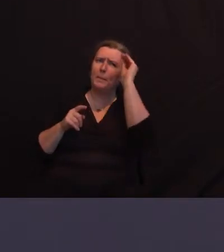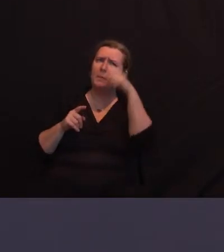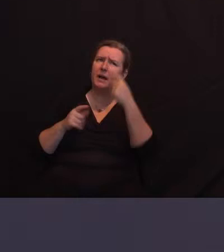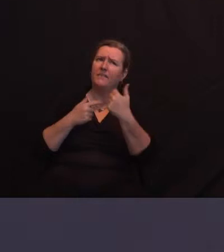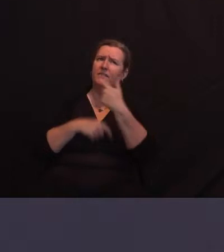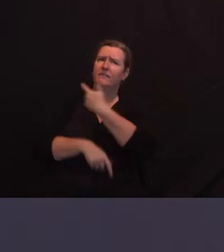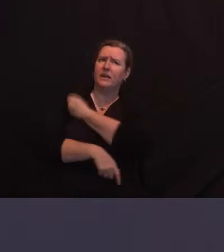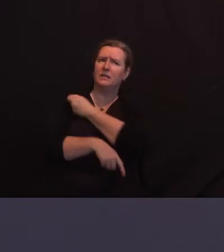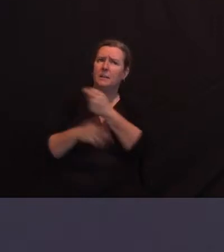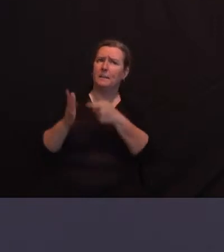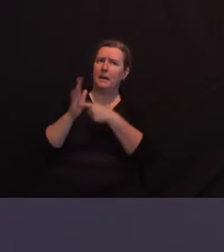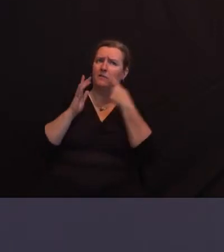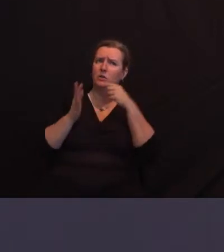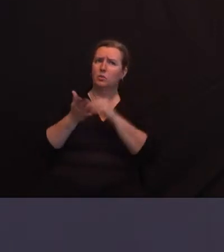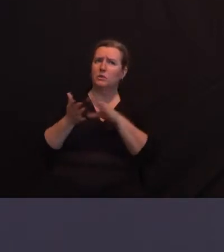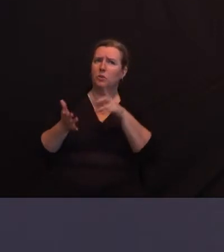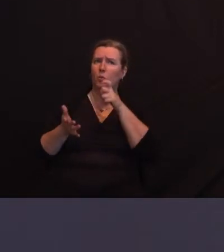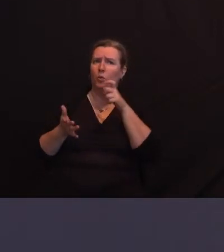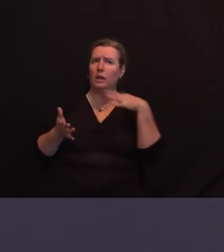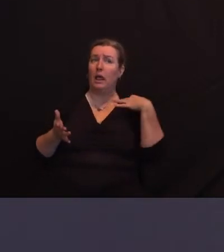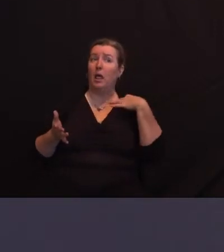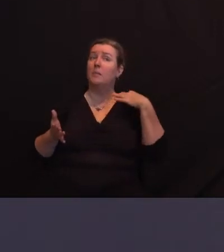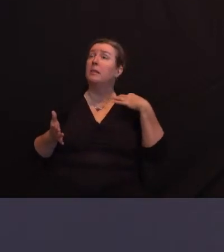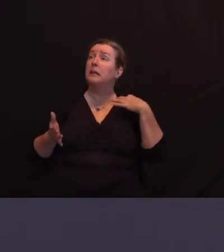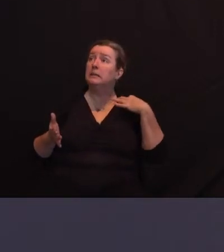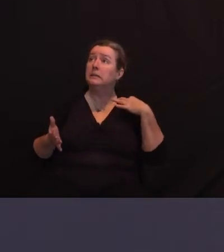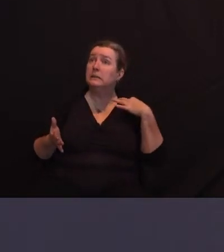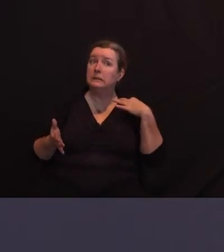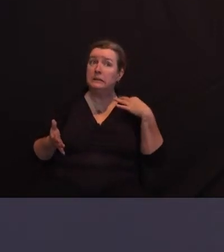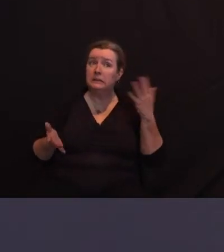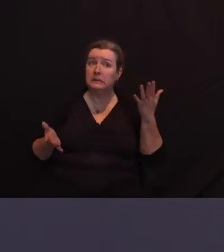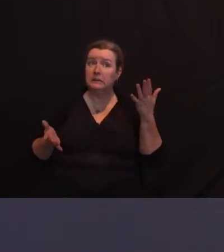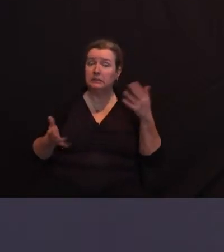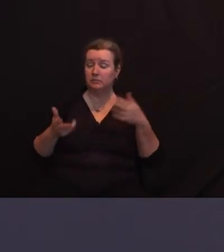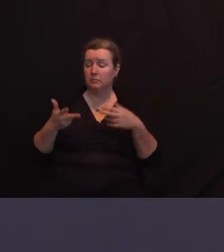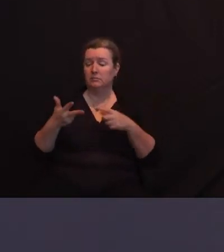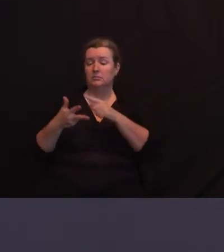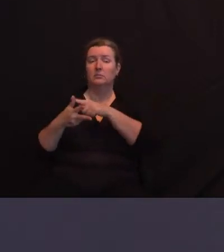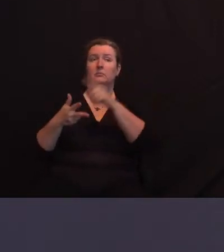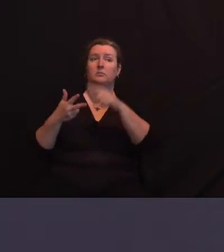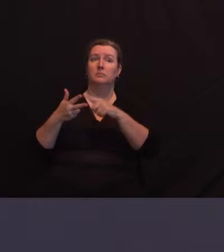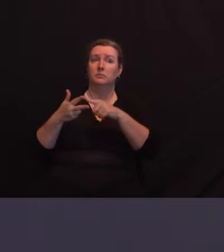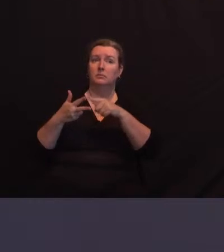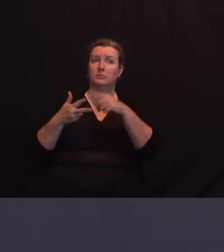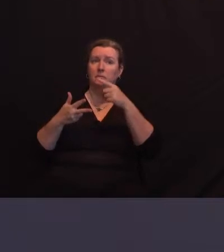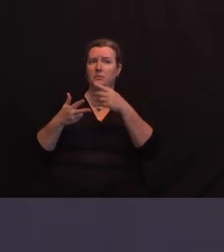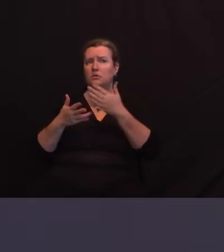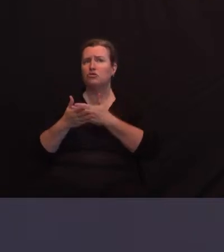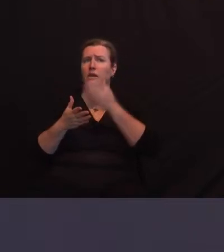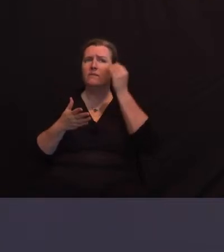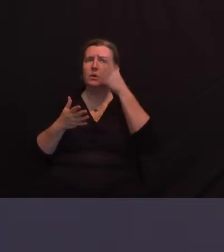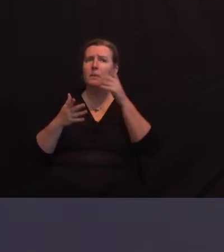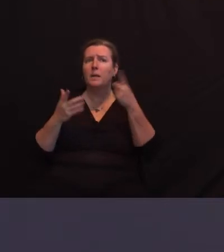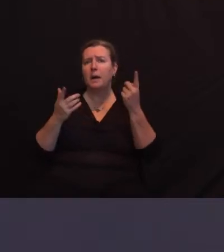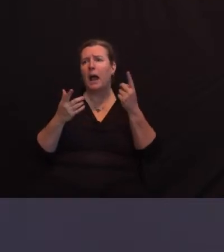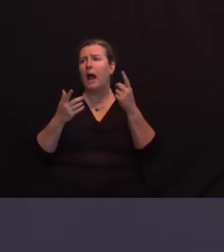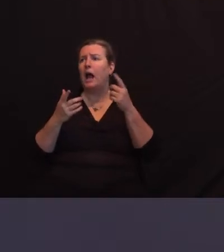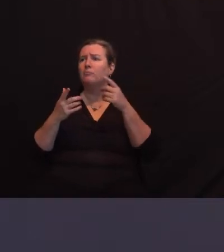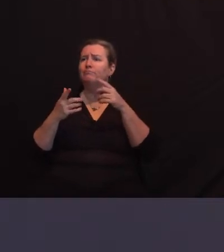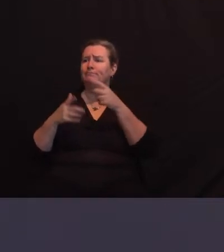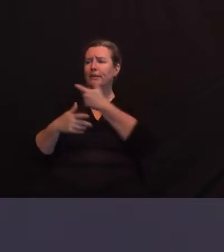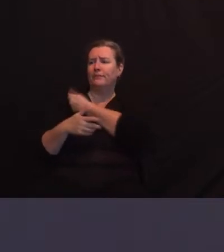for students that are eligible? The second question, you have been sharing the data on breakthrough cases in the state for a while